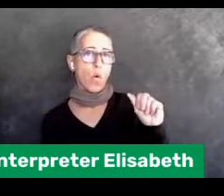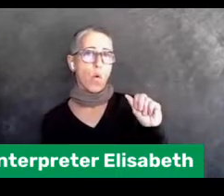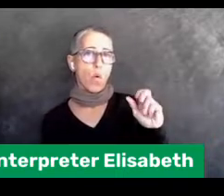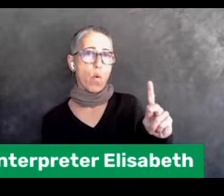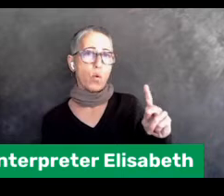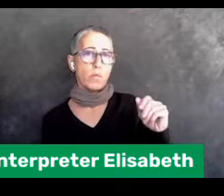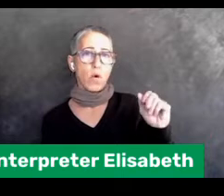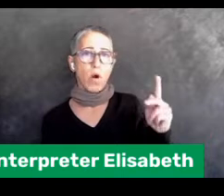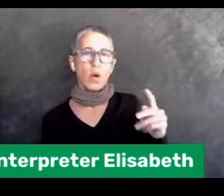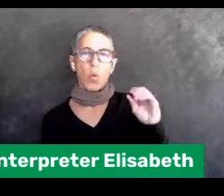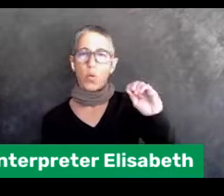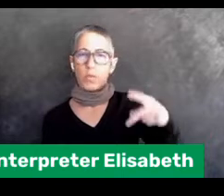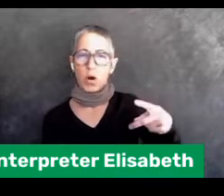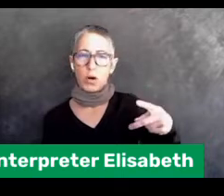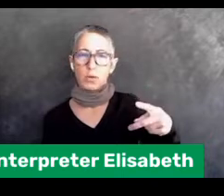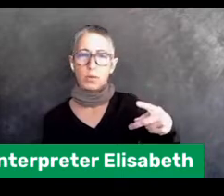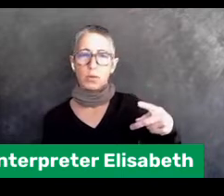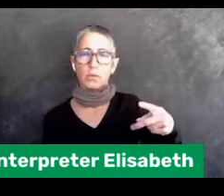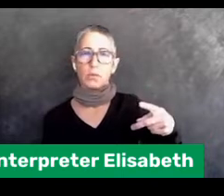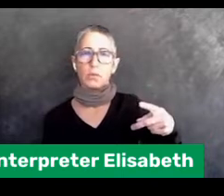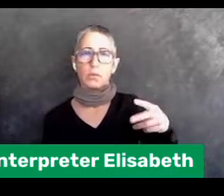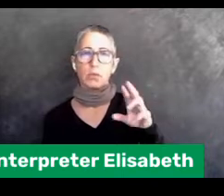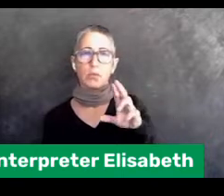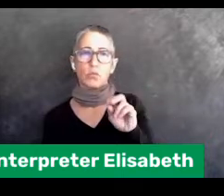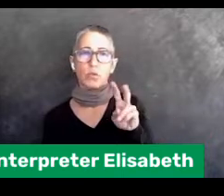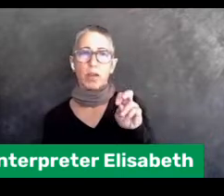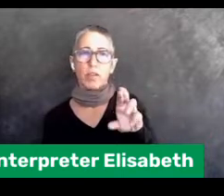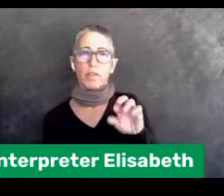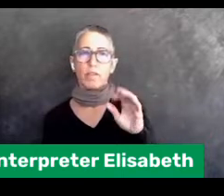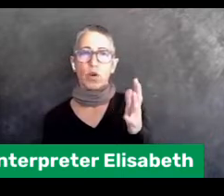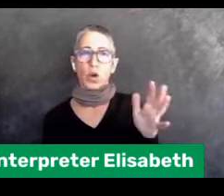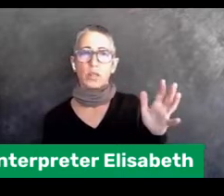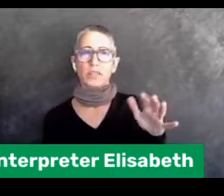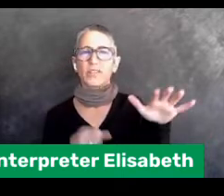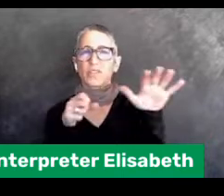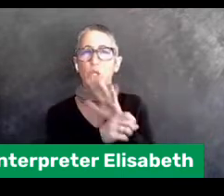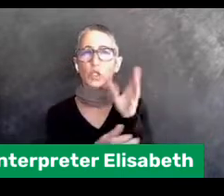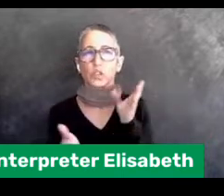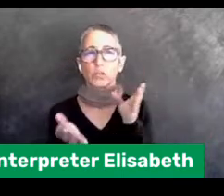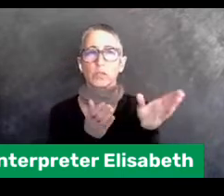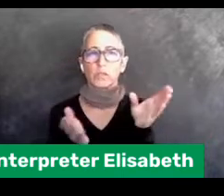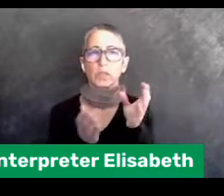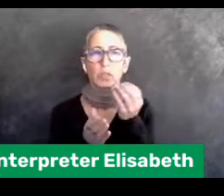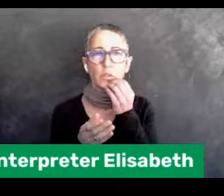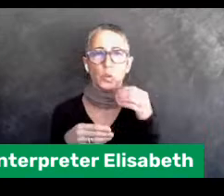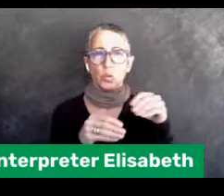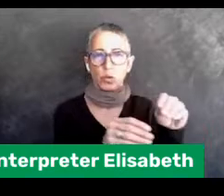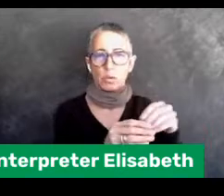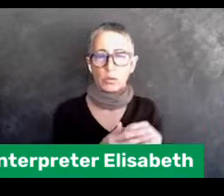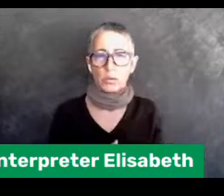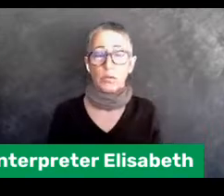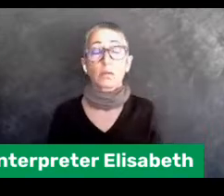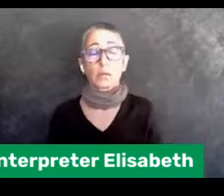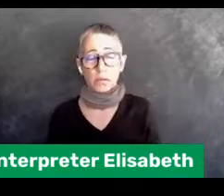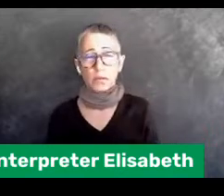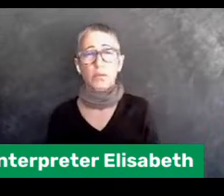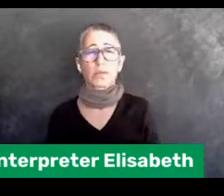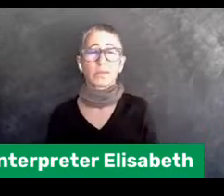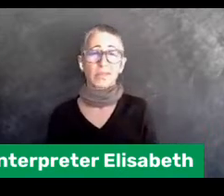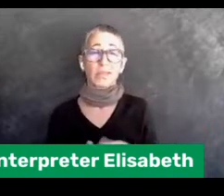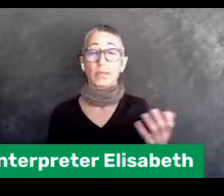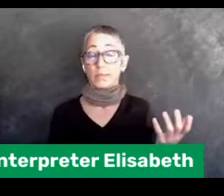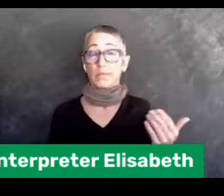stores compared to Oak Park River Forest full-service grocery stores. Even though Austin has full-service